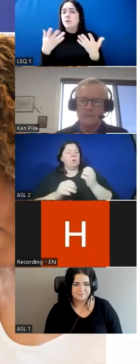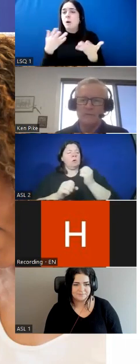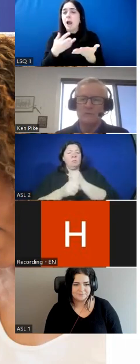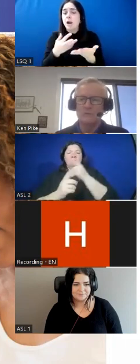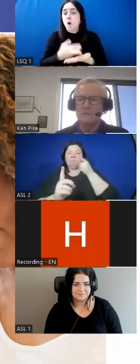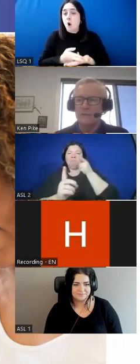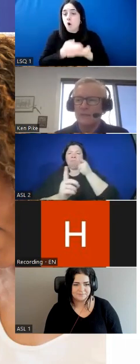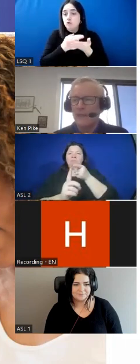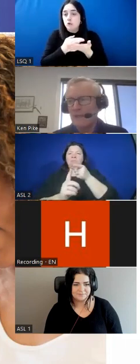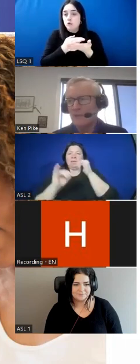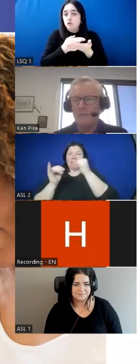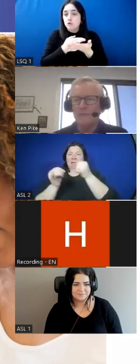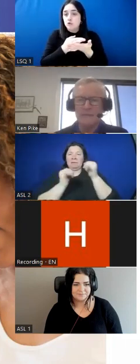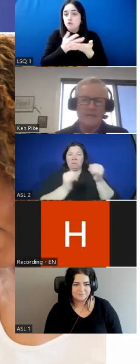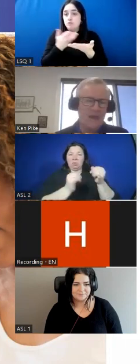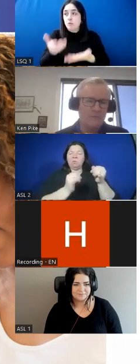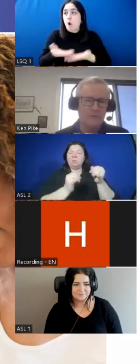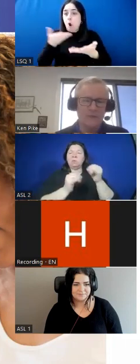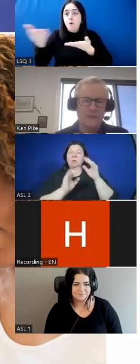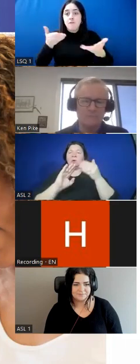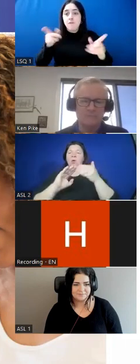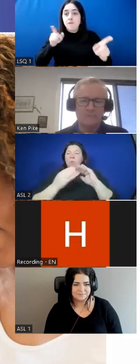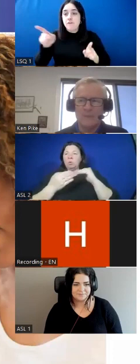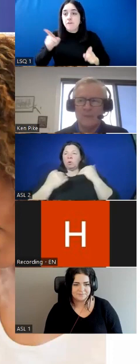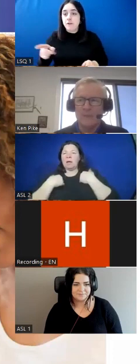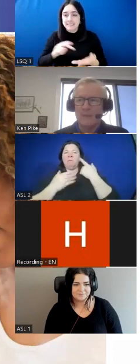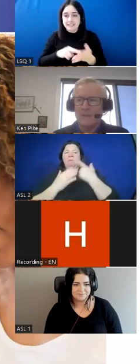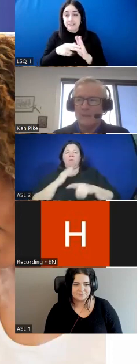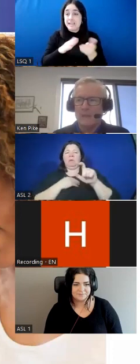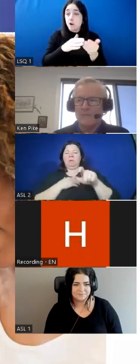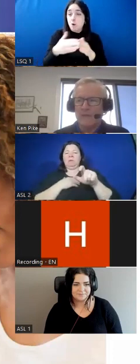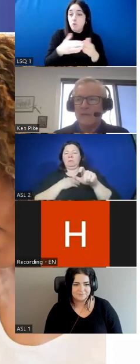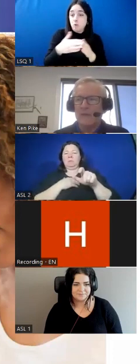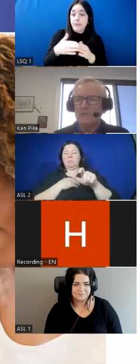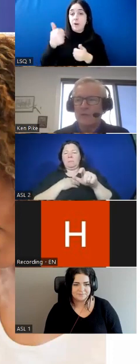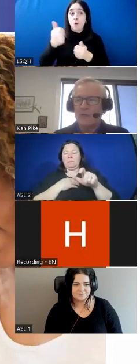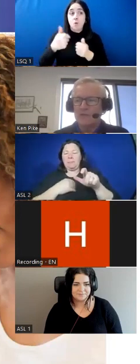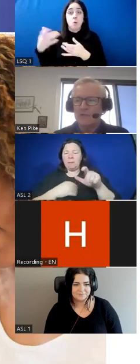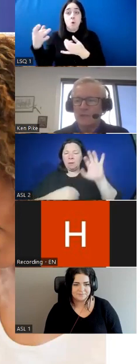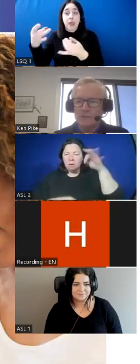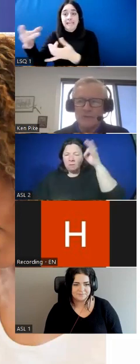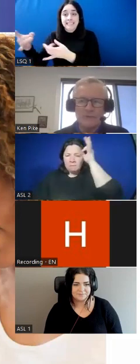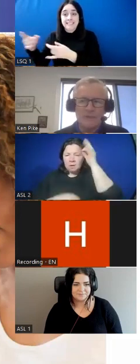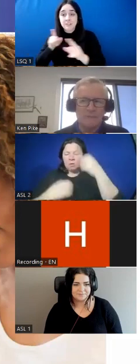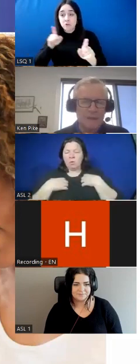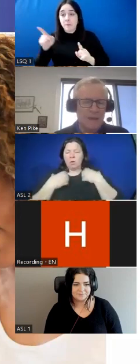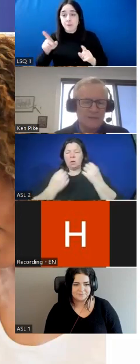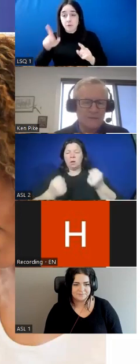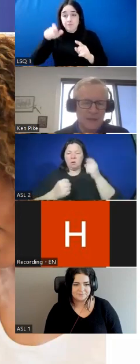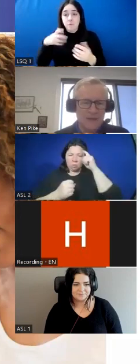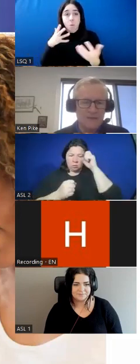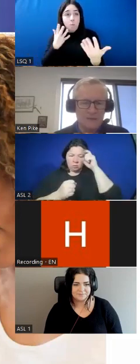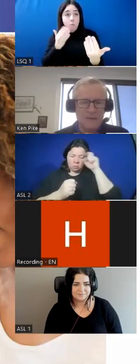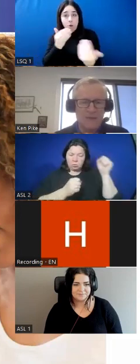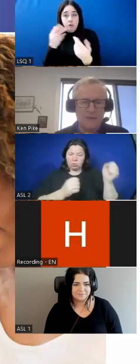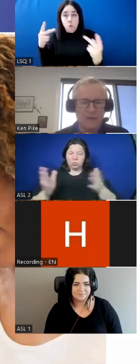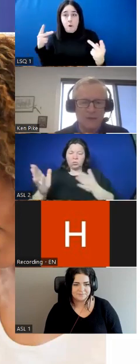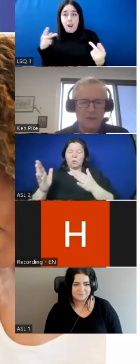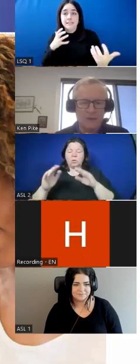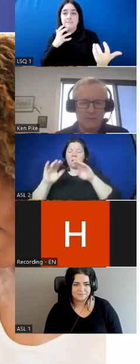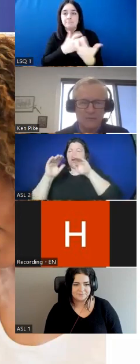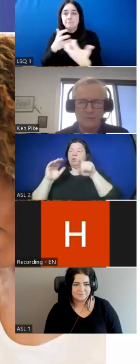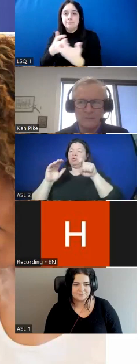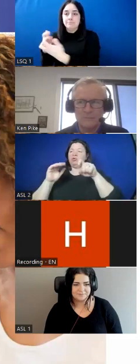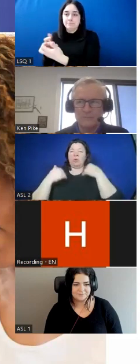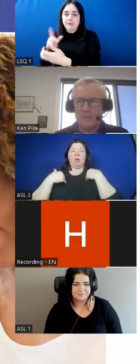sure individuals and communities have what they need. A federal health strategy should address access to healthcare